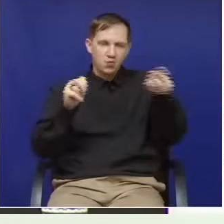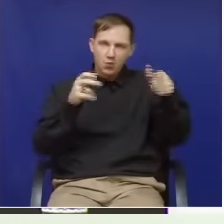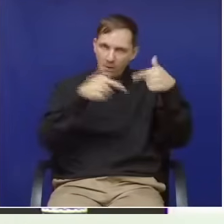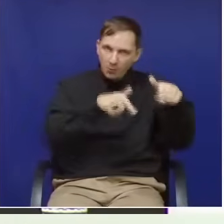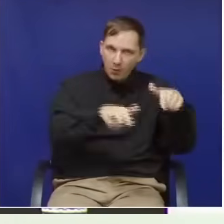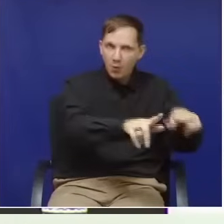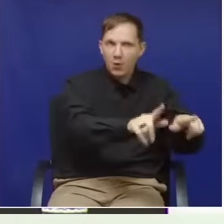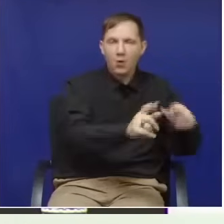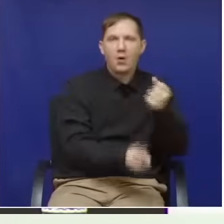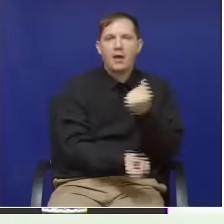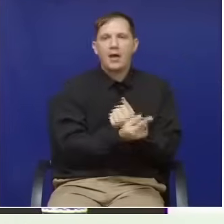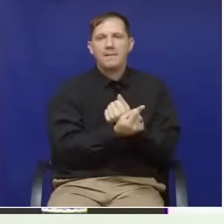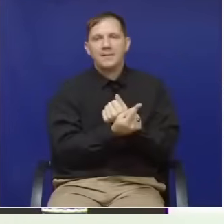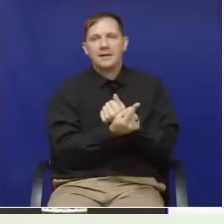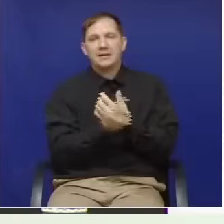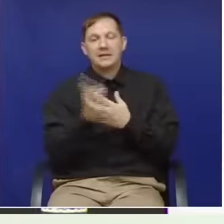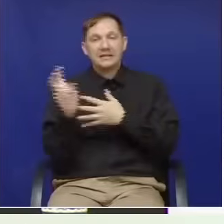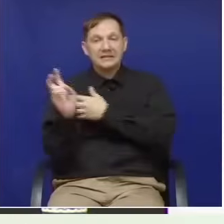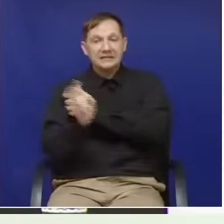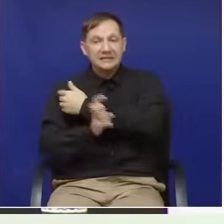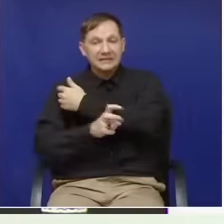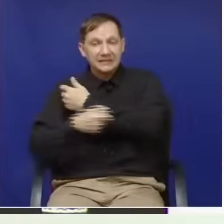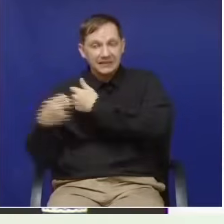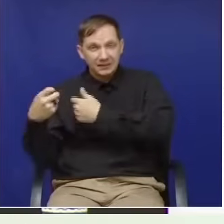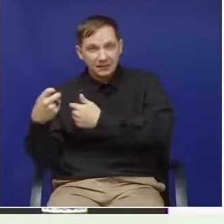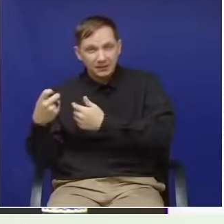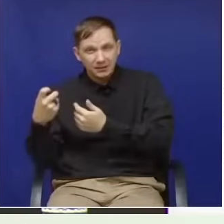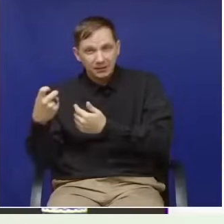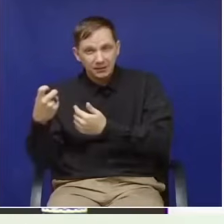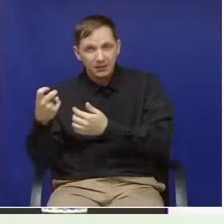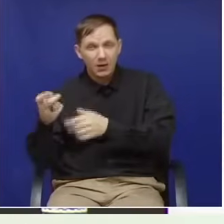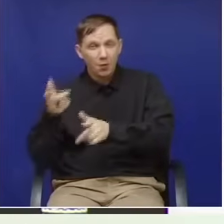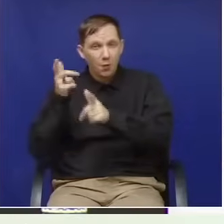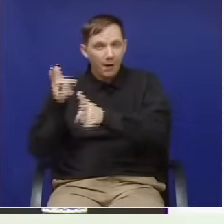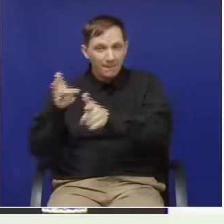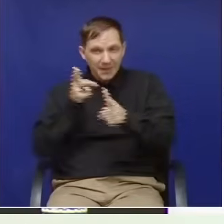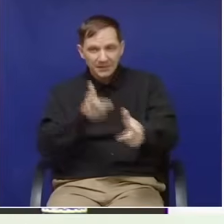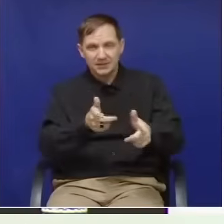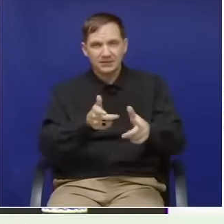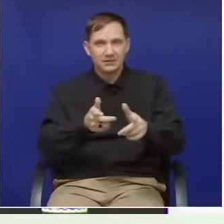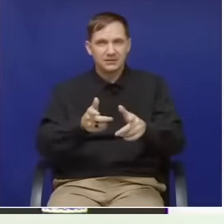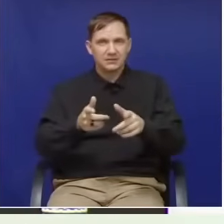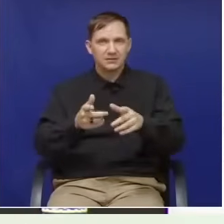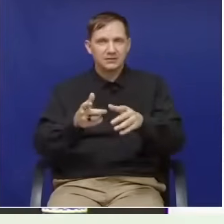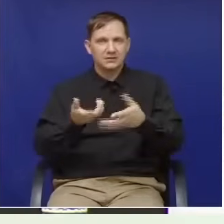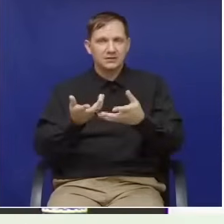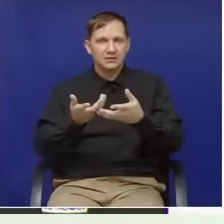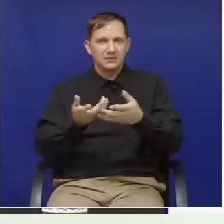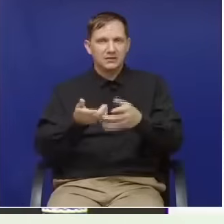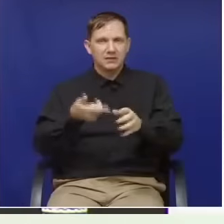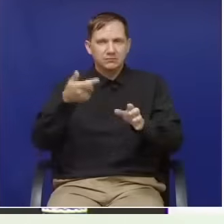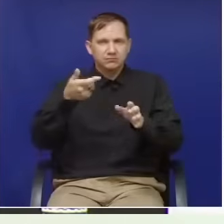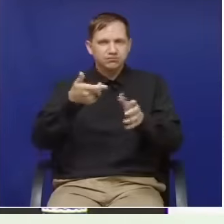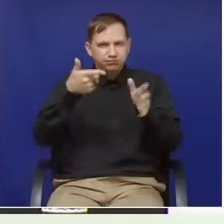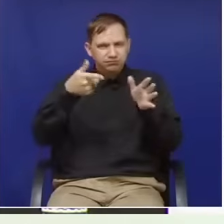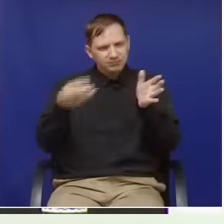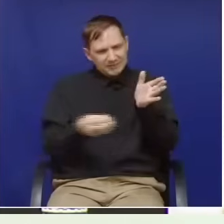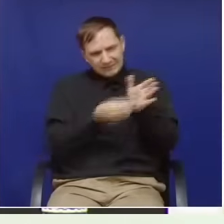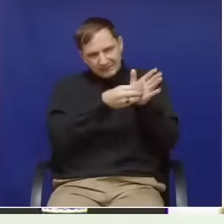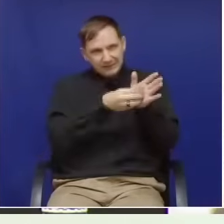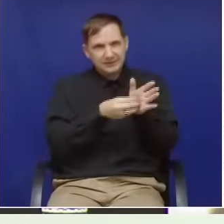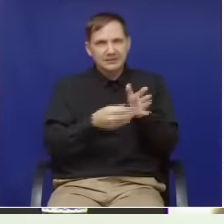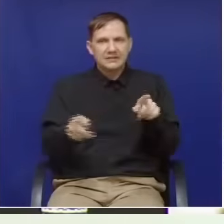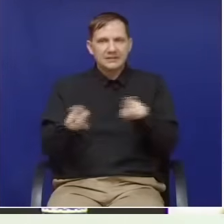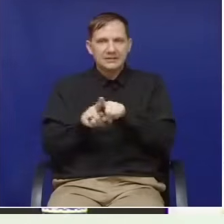including incidents involving the theft of weapons, ammunition, and critical infrastructure, even a cable